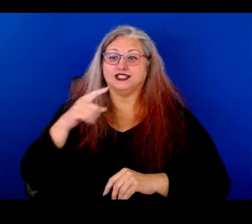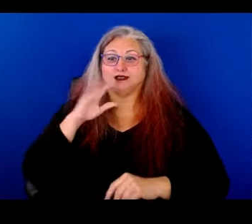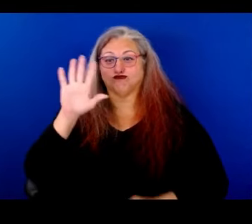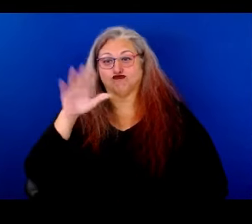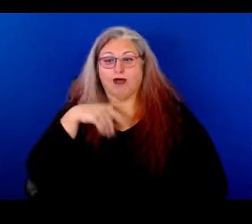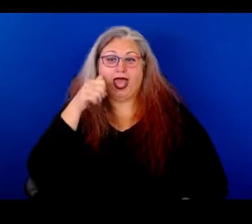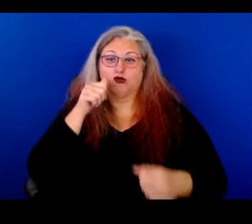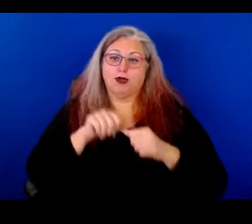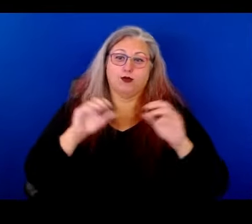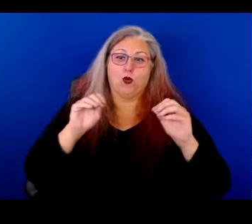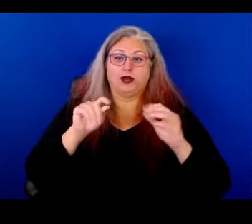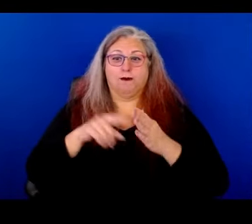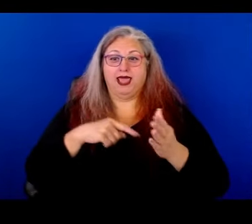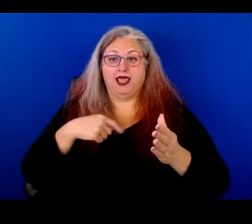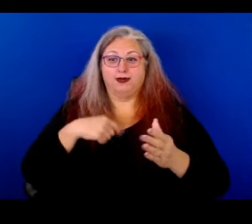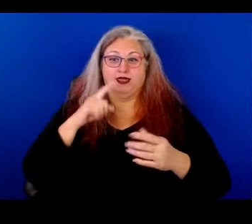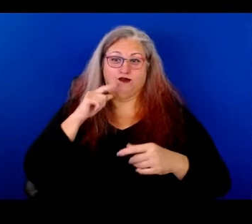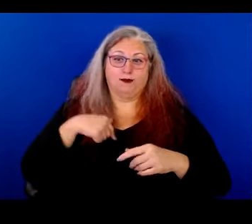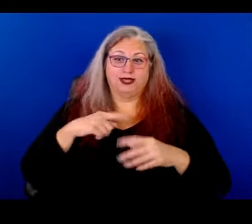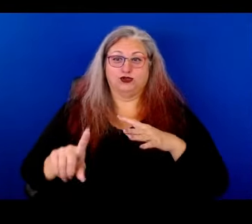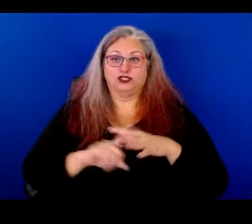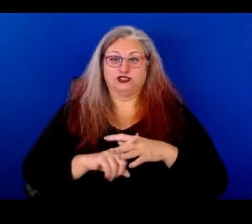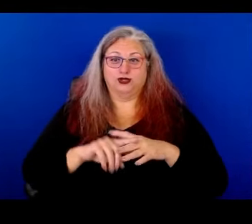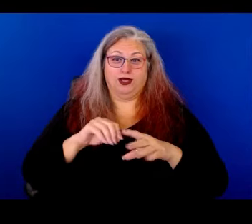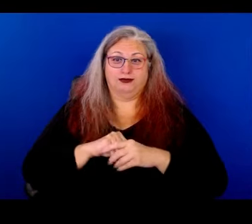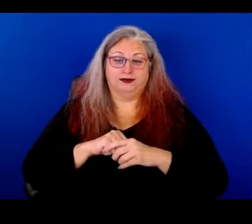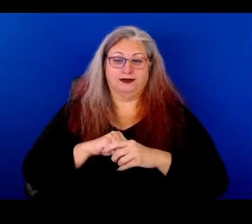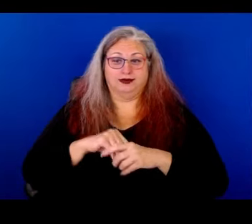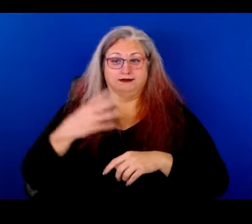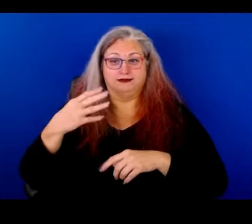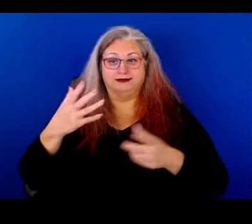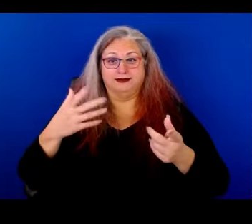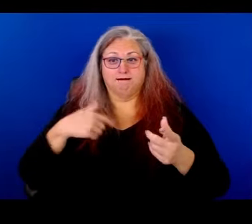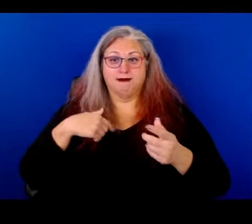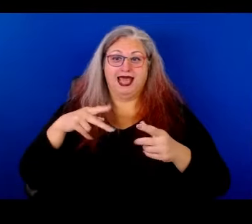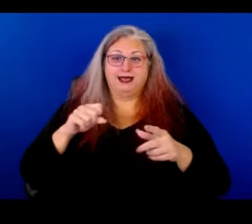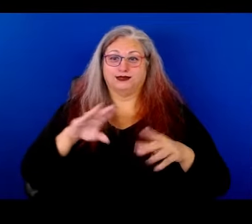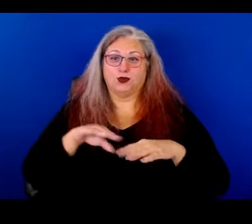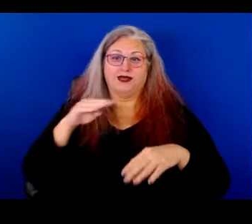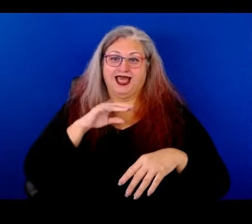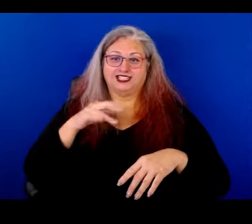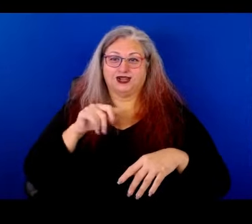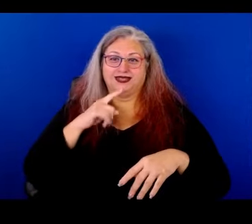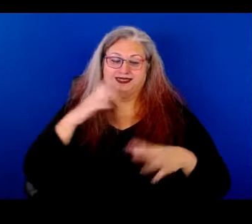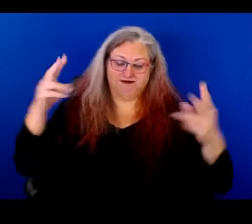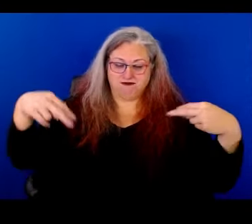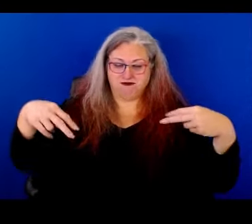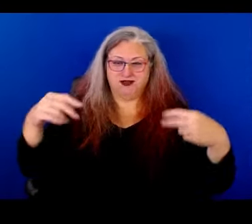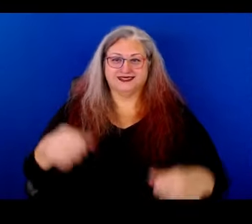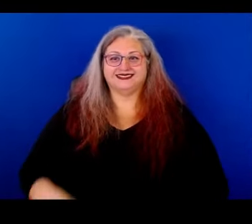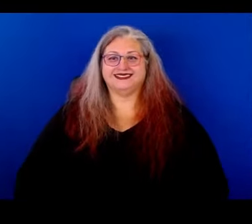don't remember anyone paying me for me to make an appearance. Yours, like, my hips don't lie.